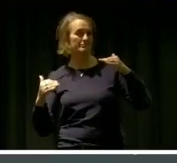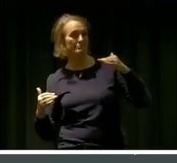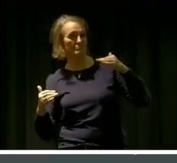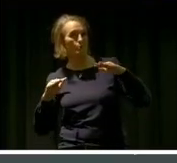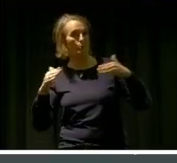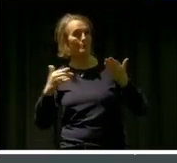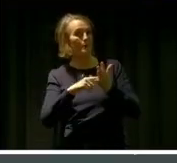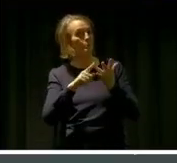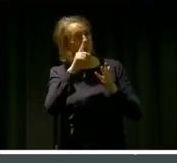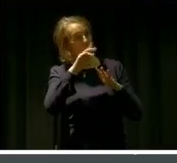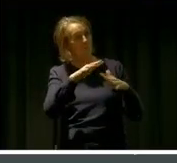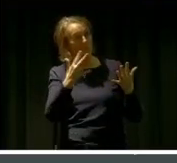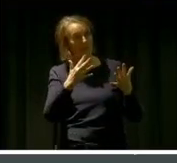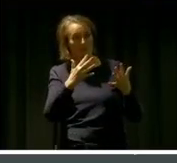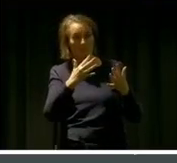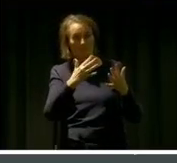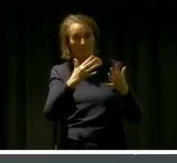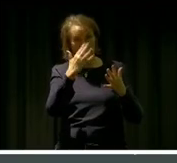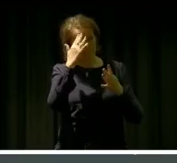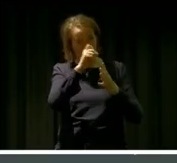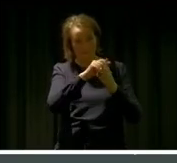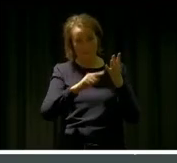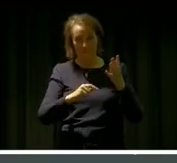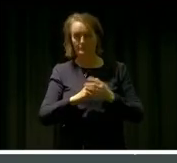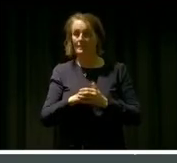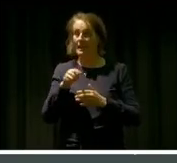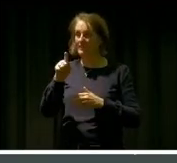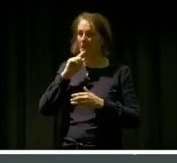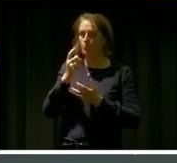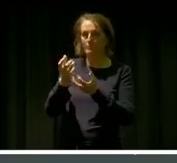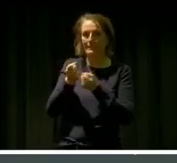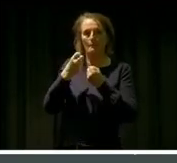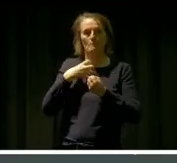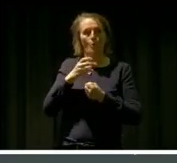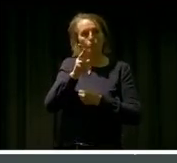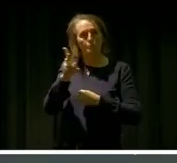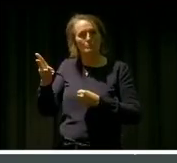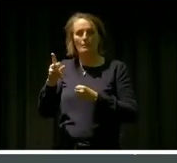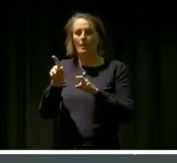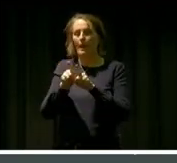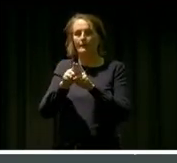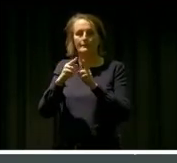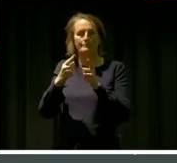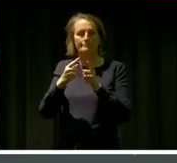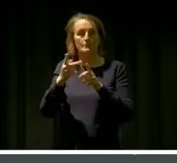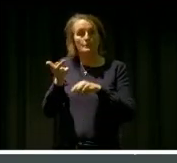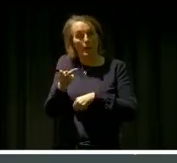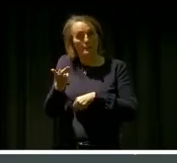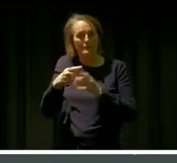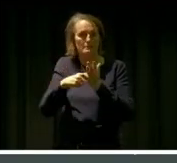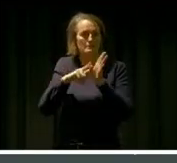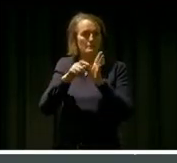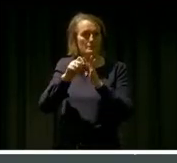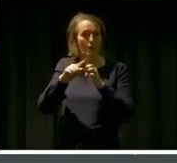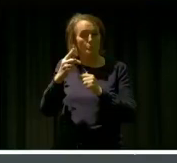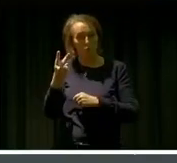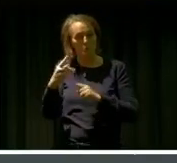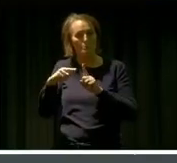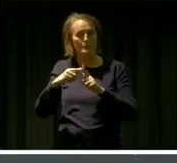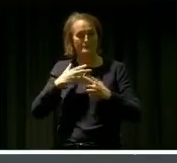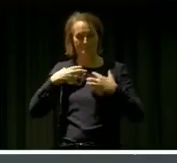co-occurring conditions such as type 2 diabetes and respiratory illnesses, and